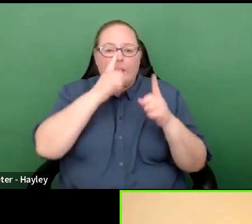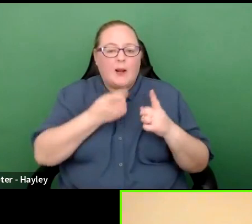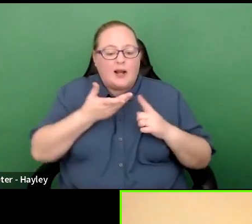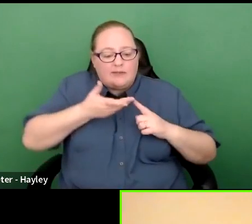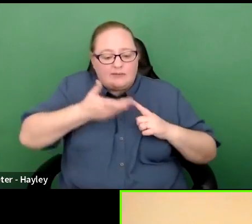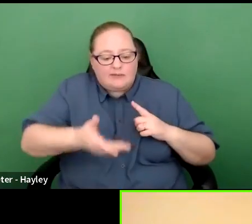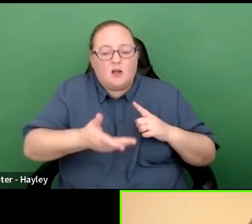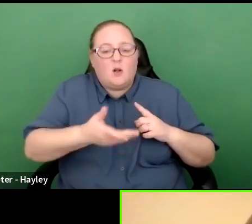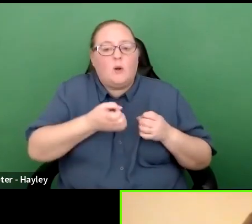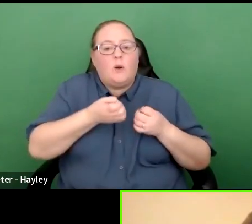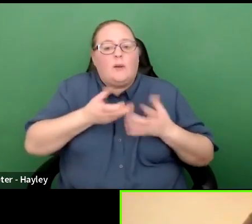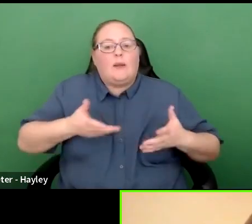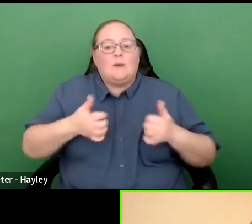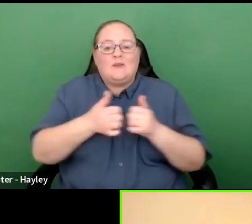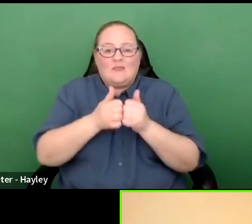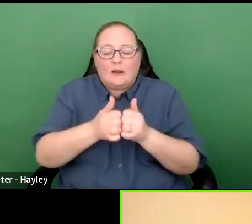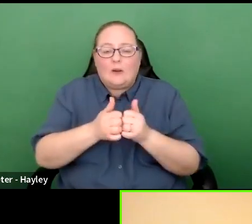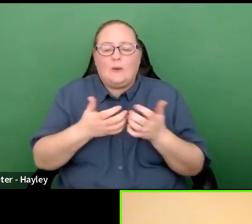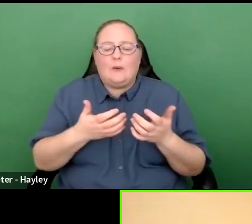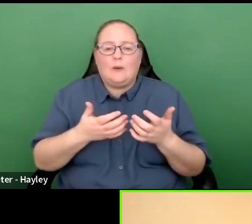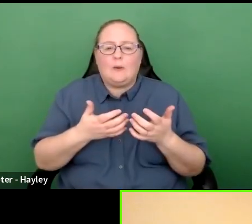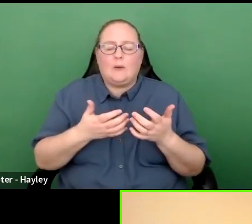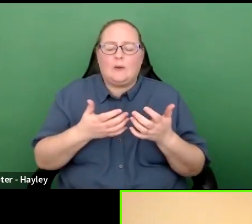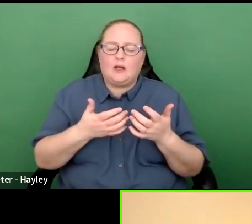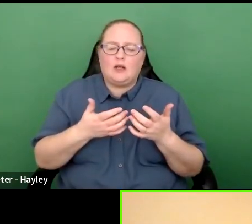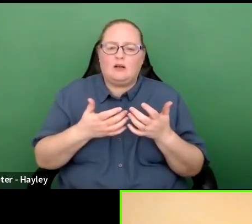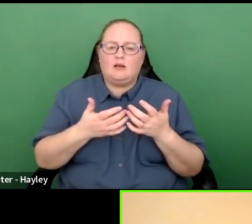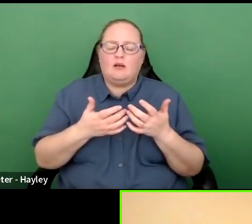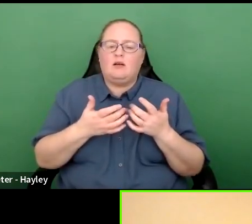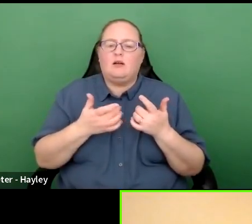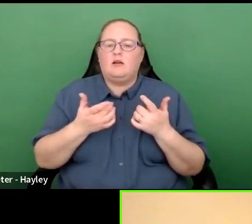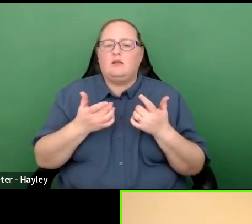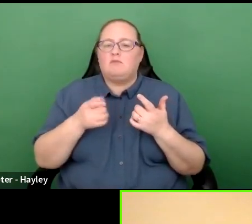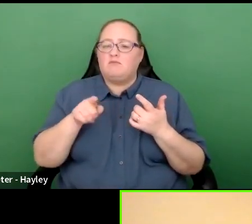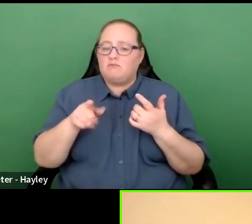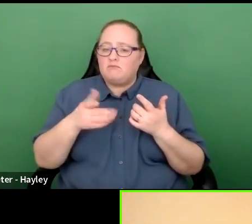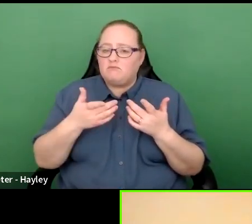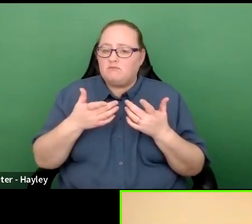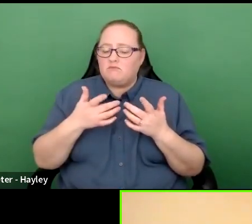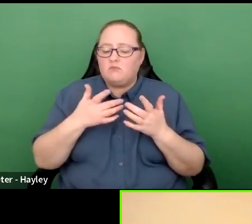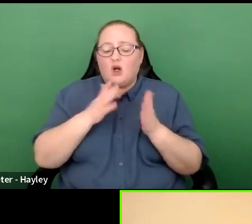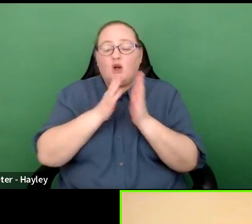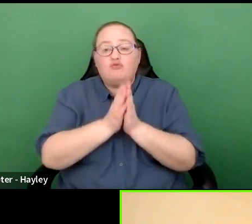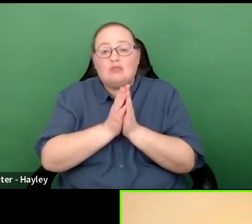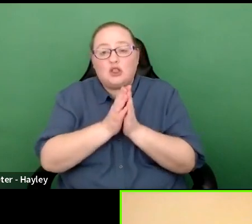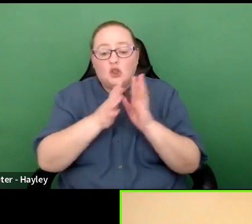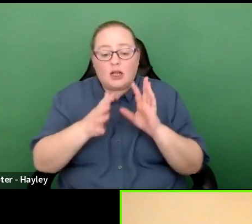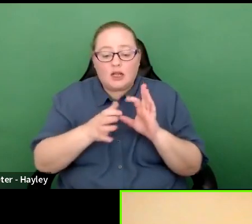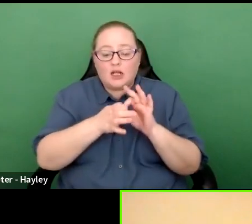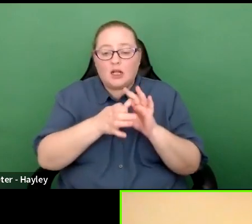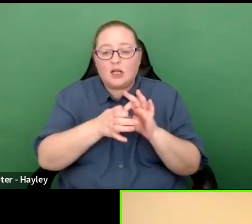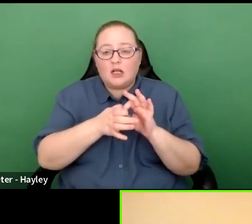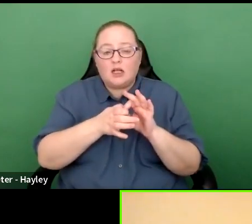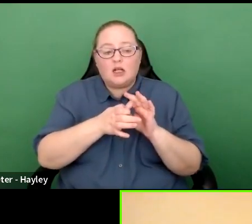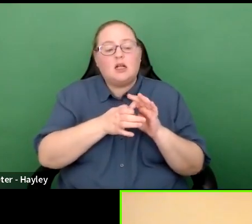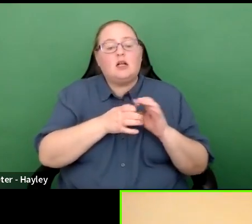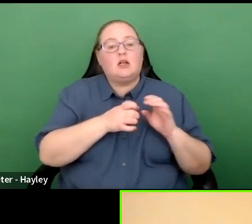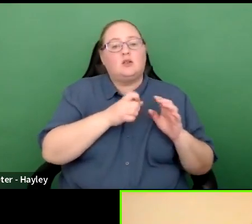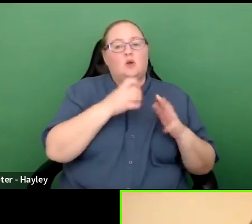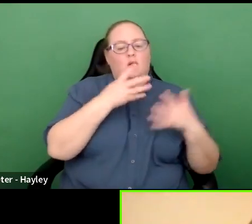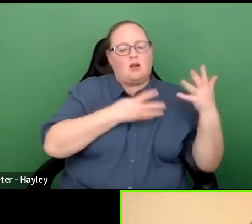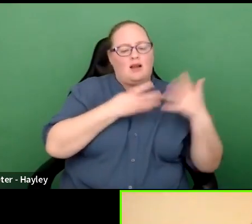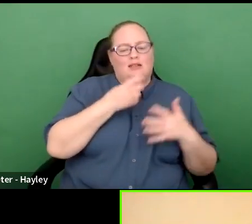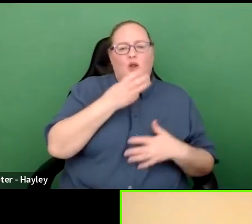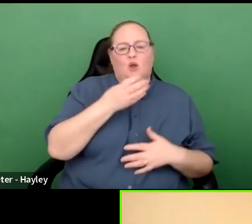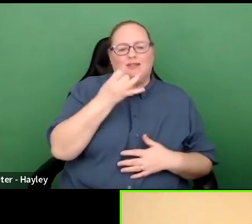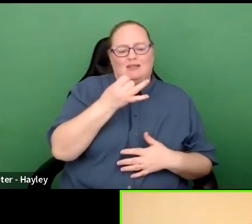very, very different values. Would you comment on the role of religion? In the census of 1937, you